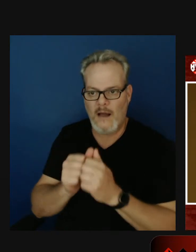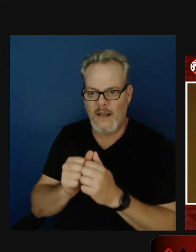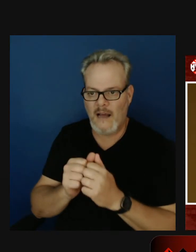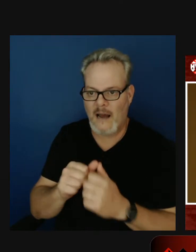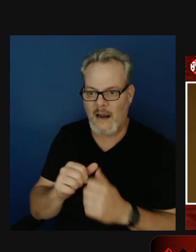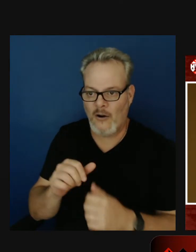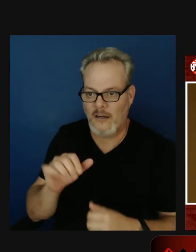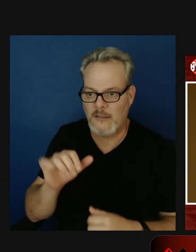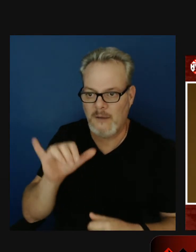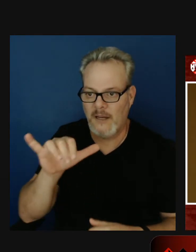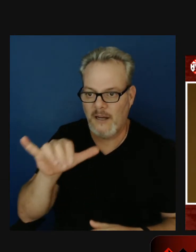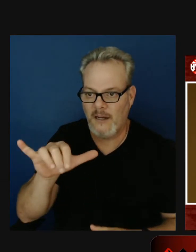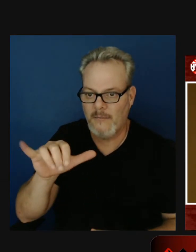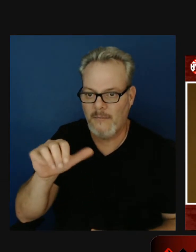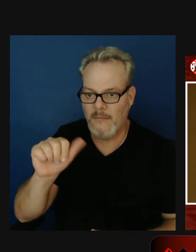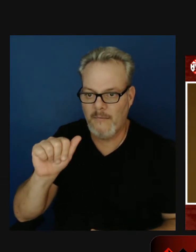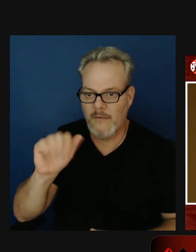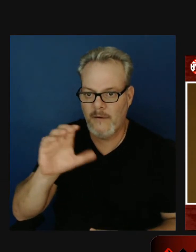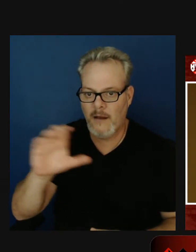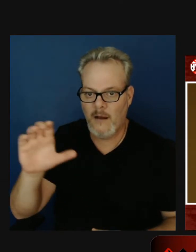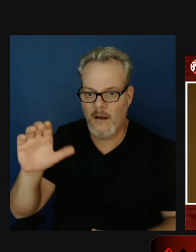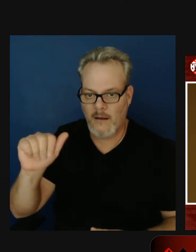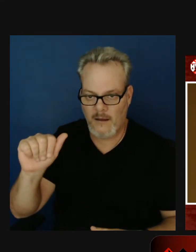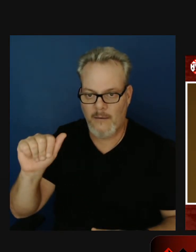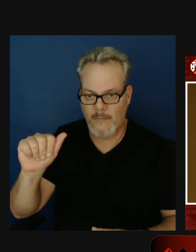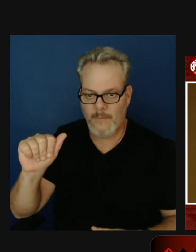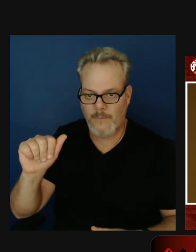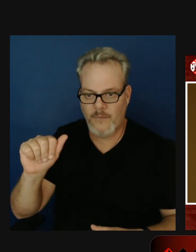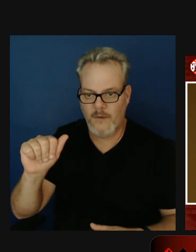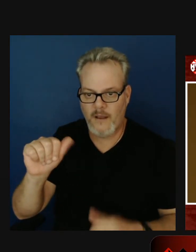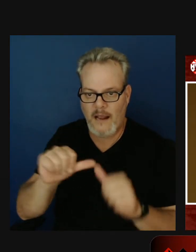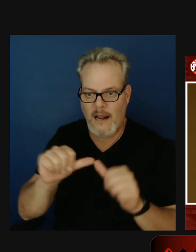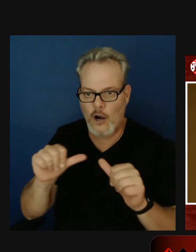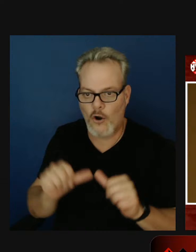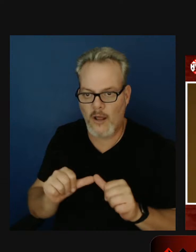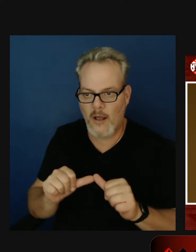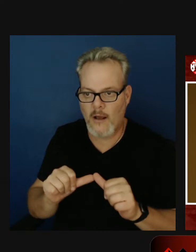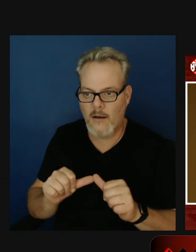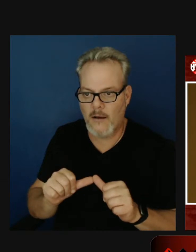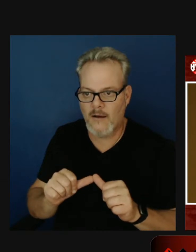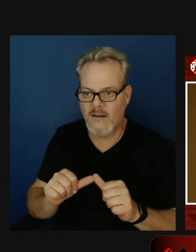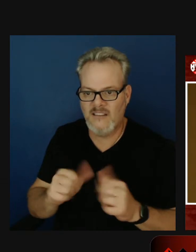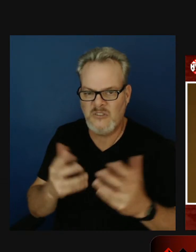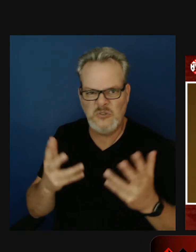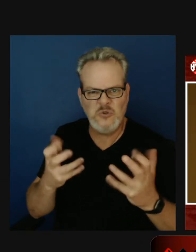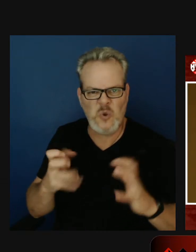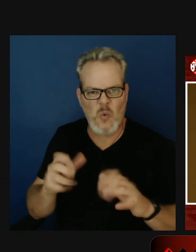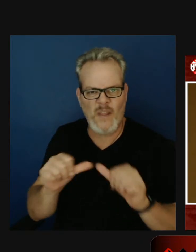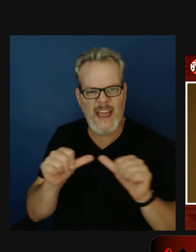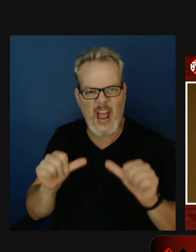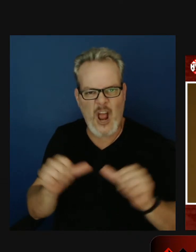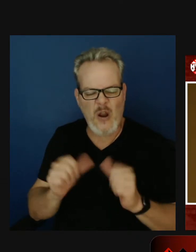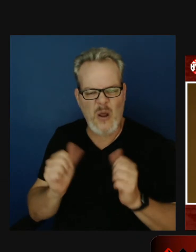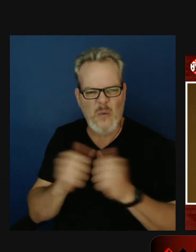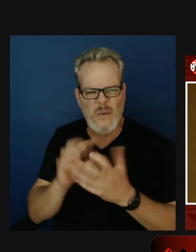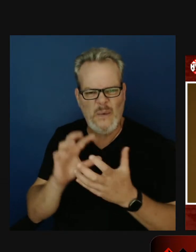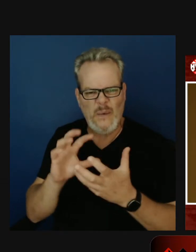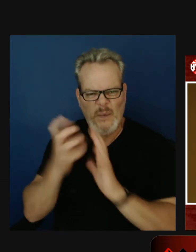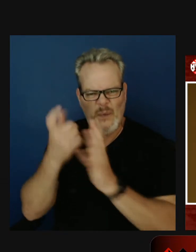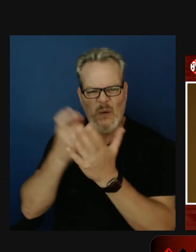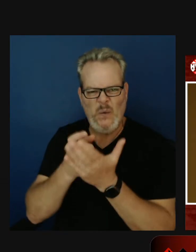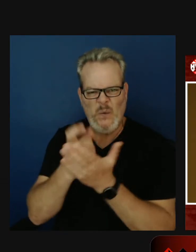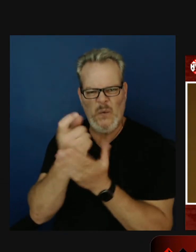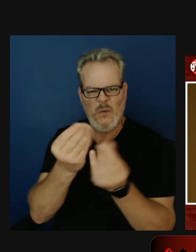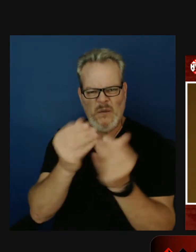They wanted to know all the faults. They wanted to know the type of rock. I mean, you don't want porous rock that's got groundwater pouring through it, so they picked something really dense